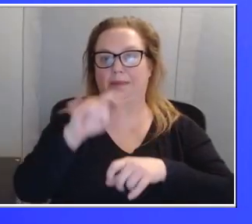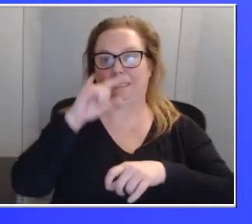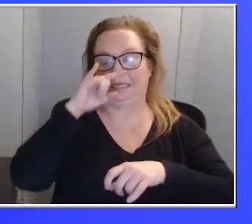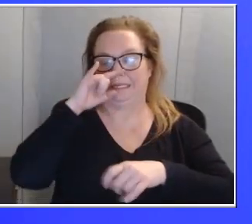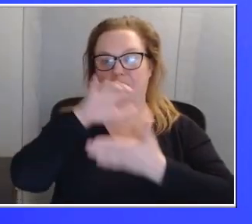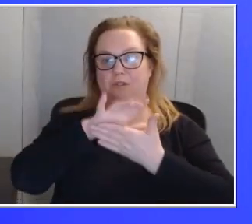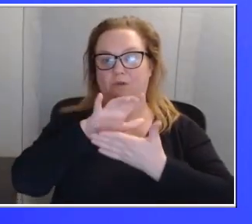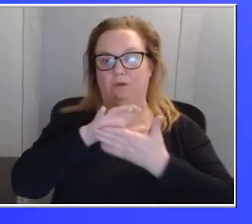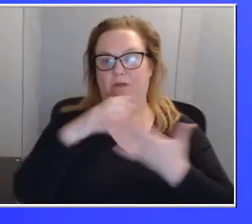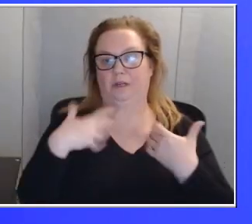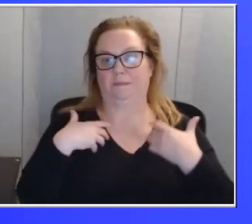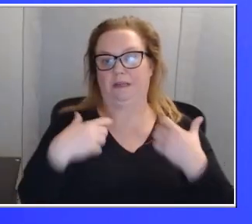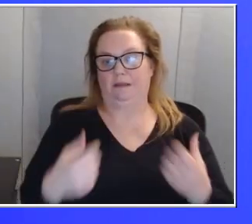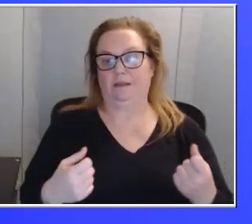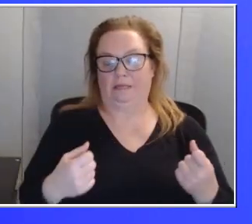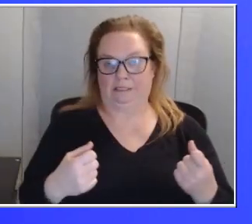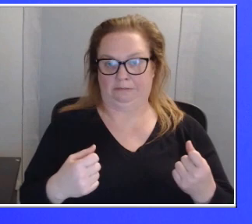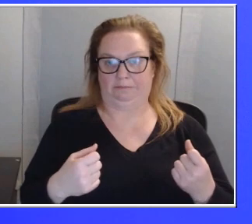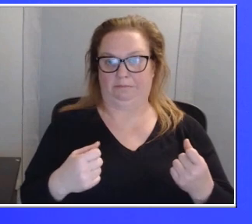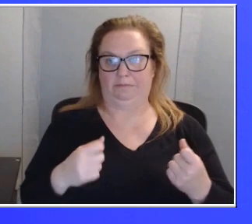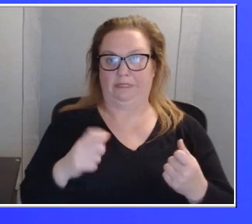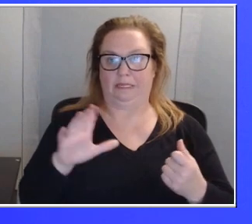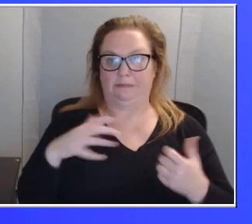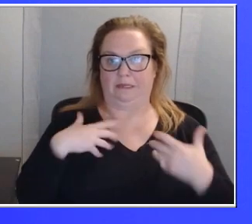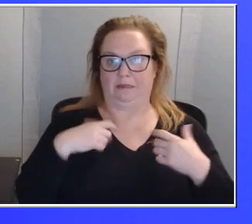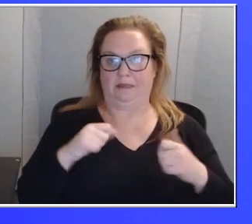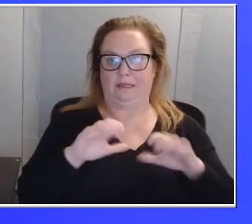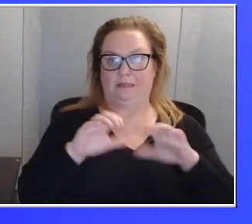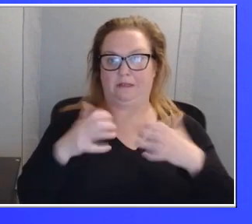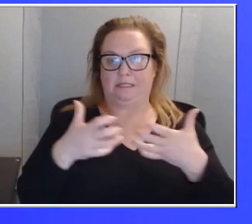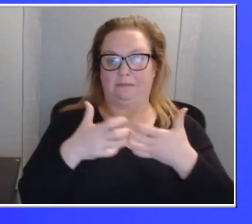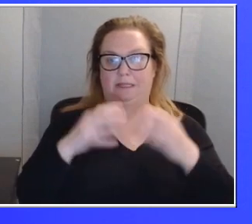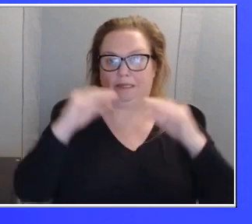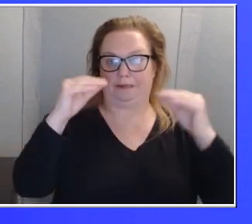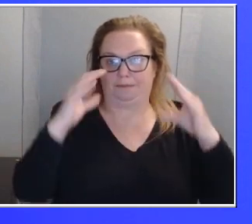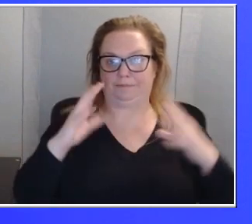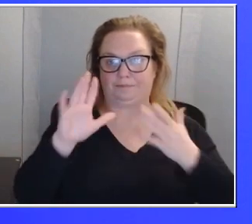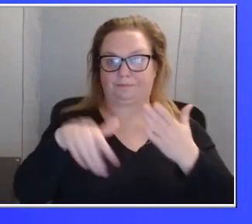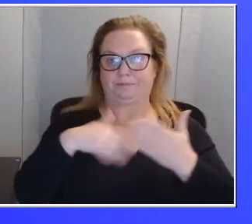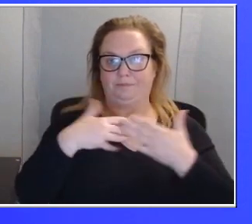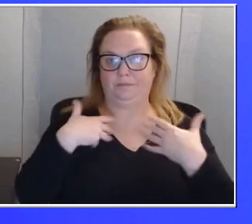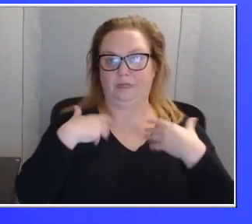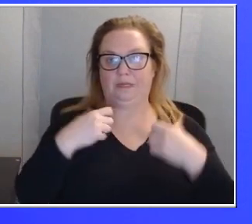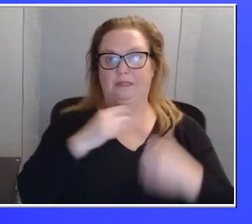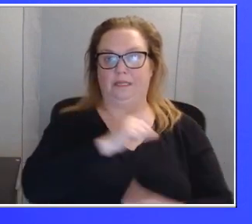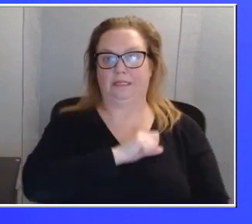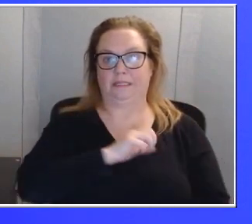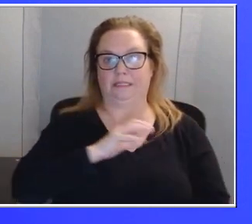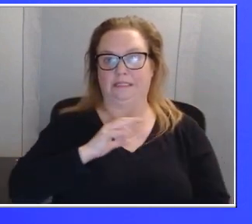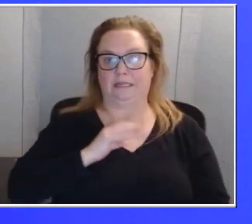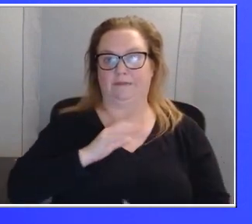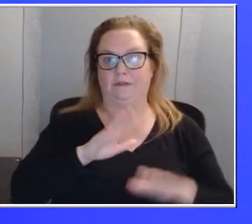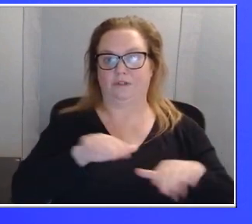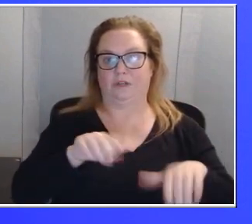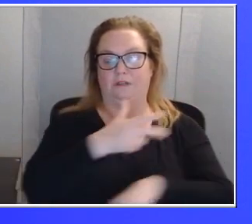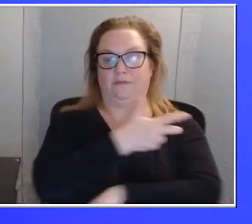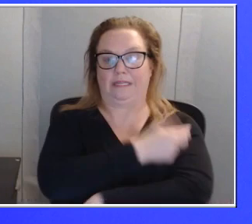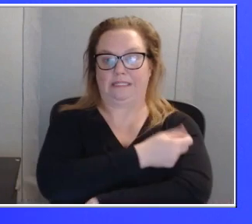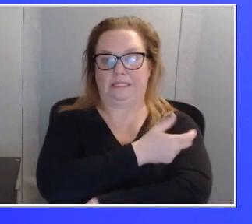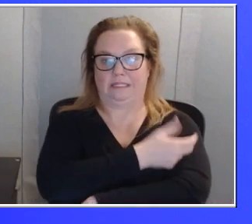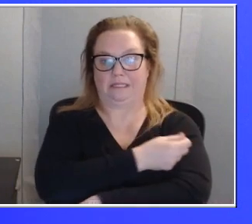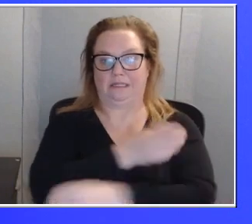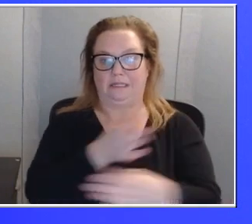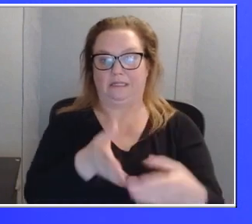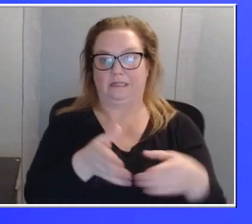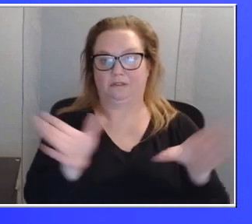them healthy. And that keeps them healthy, their classmates healthy, their teachers healthy, all the school staff. Childhood vaccines in